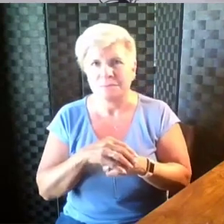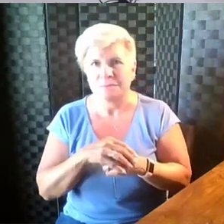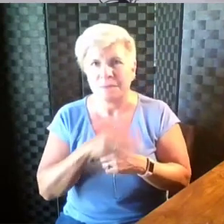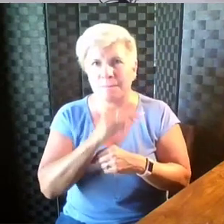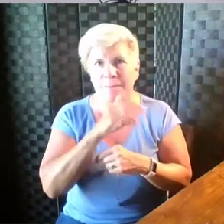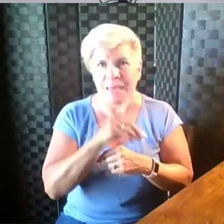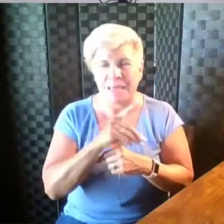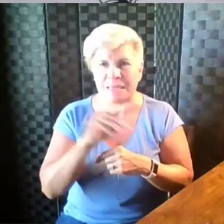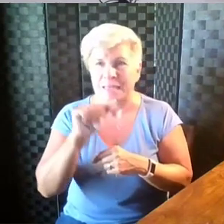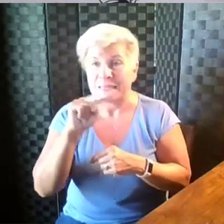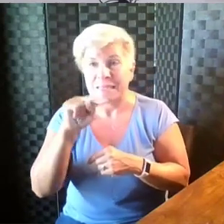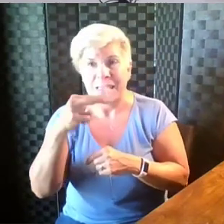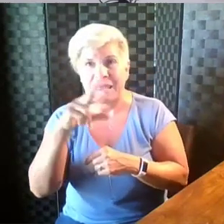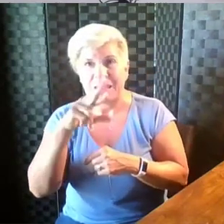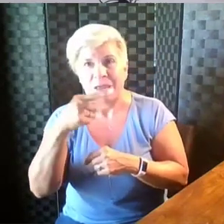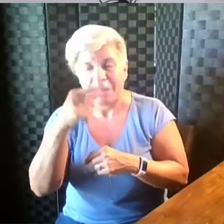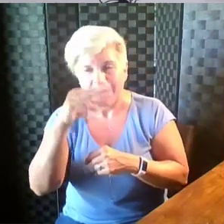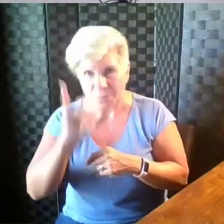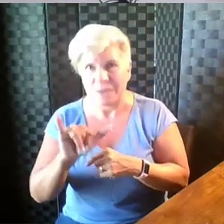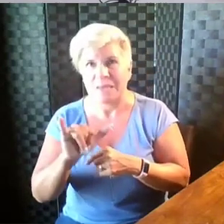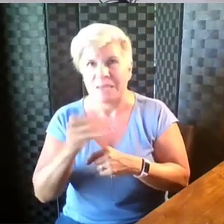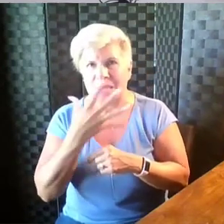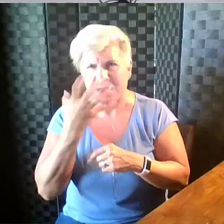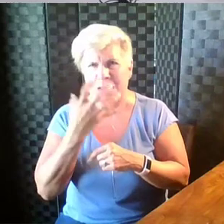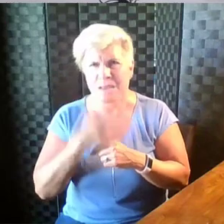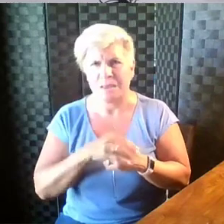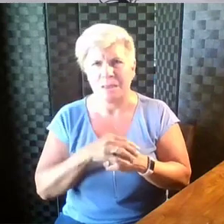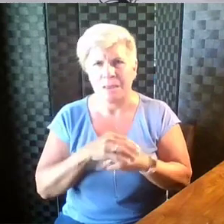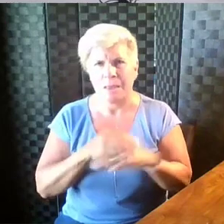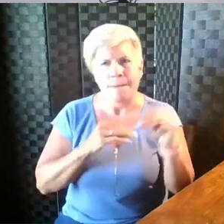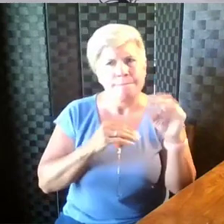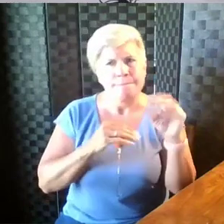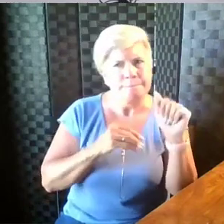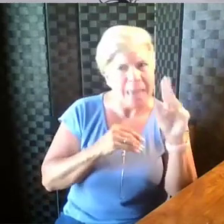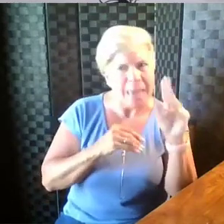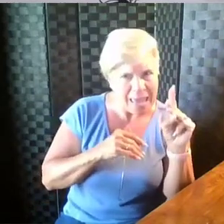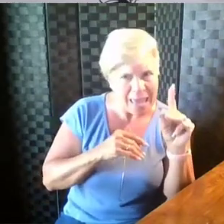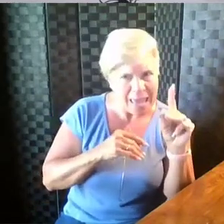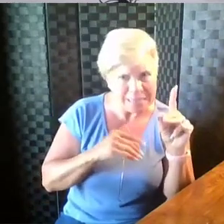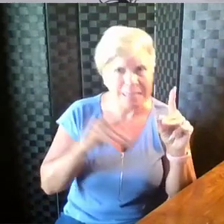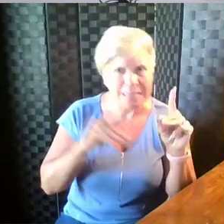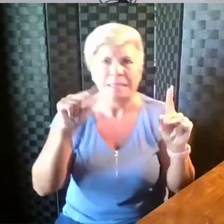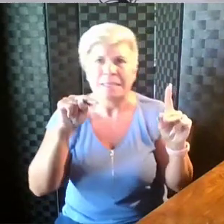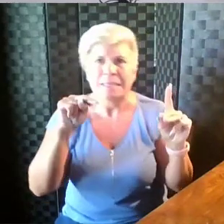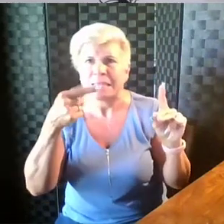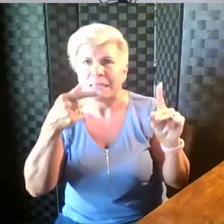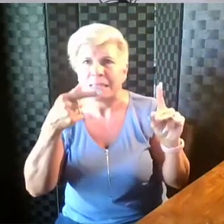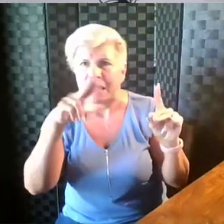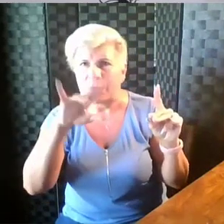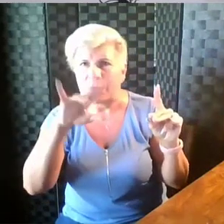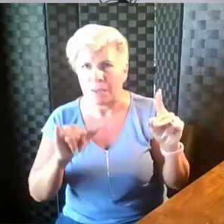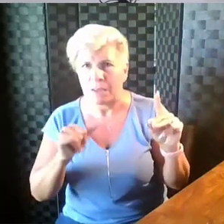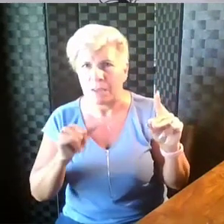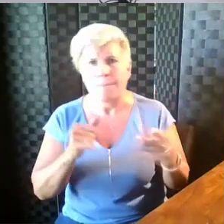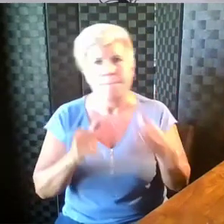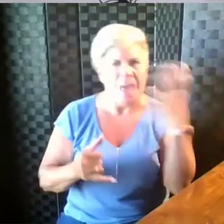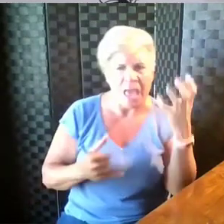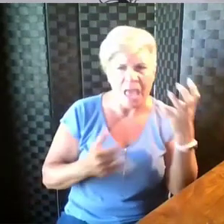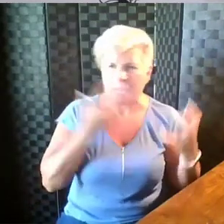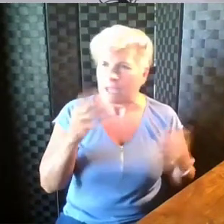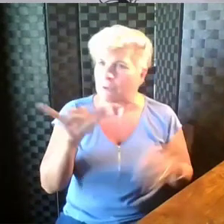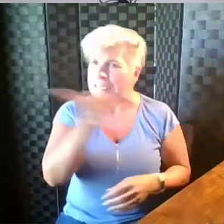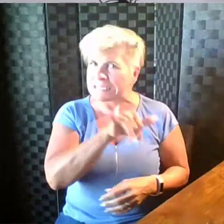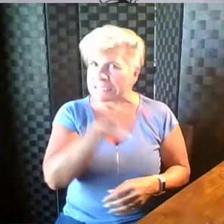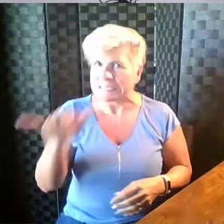angry. So if you're mad, you could also say that you are angry at someone. We have